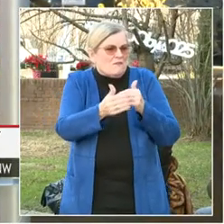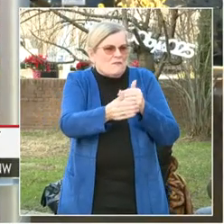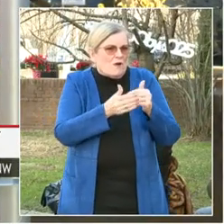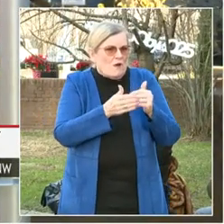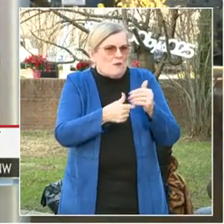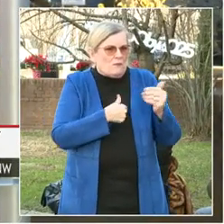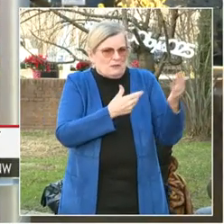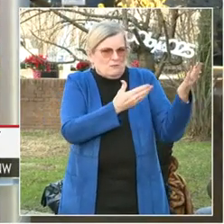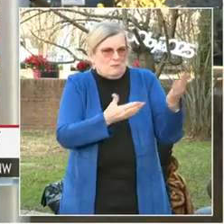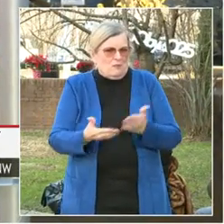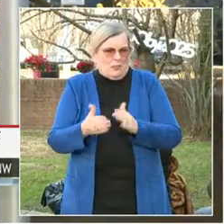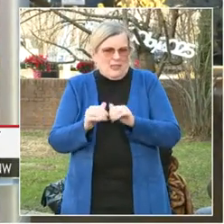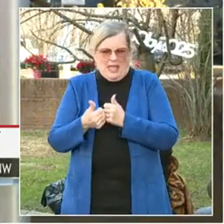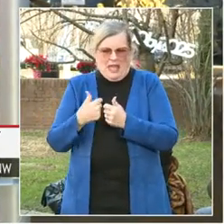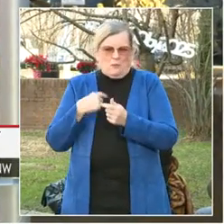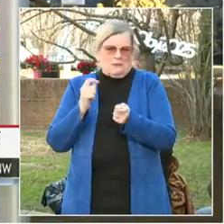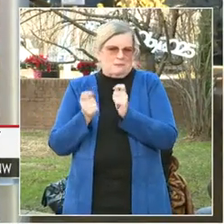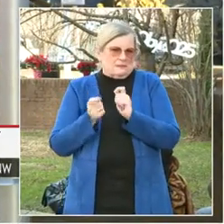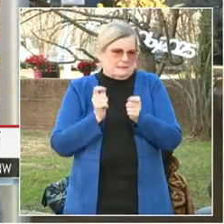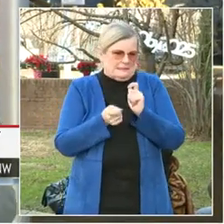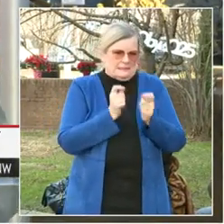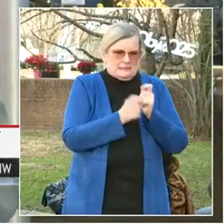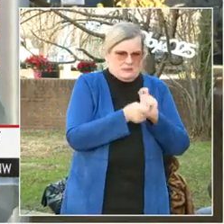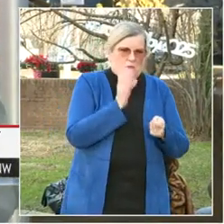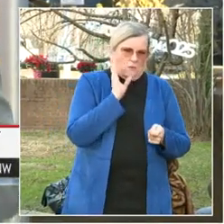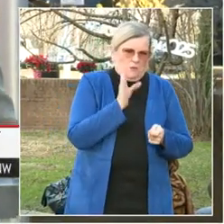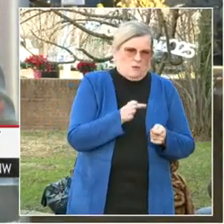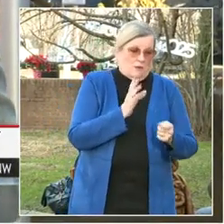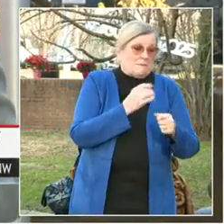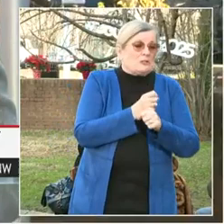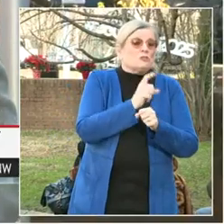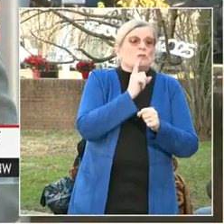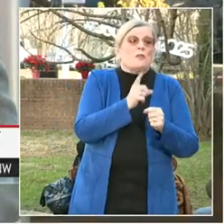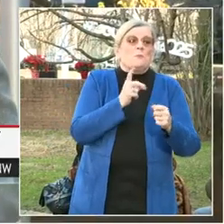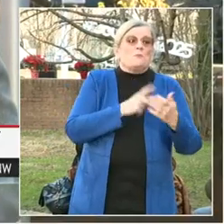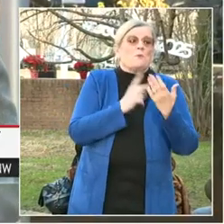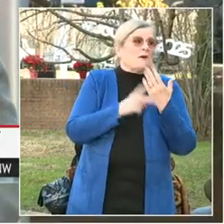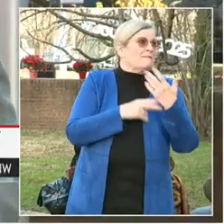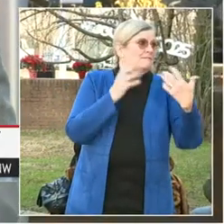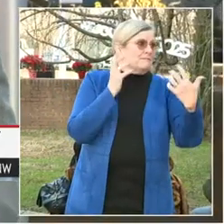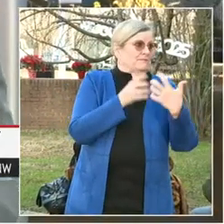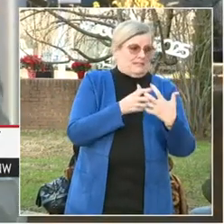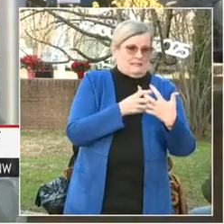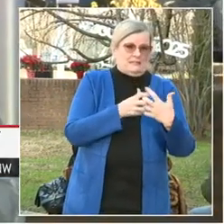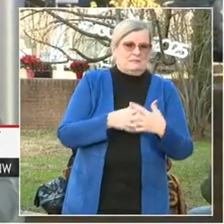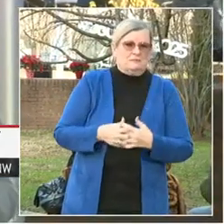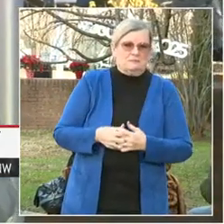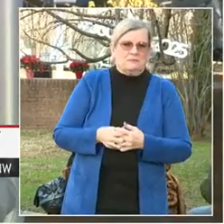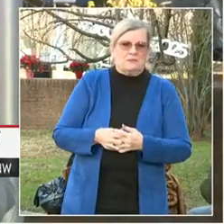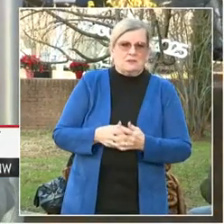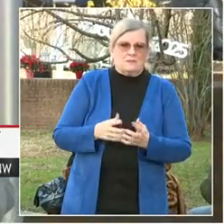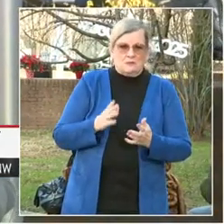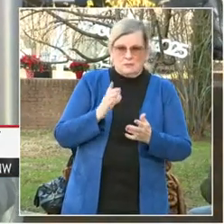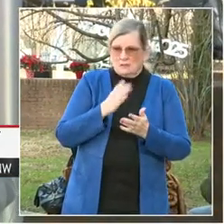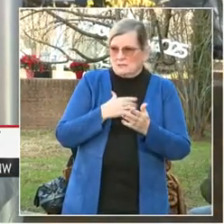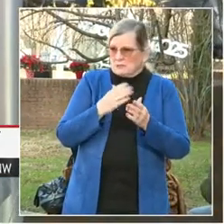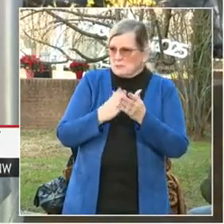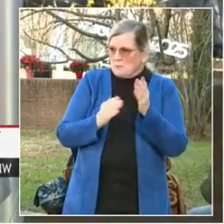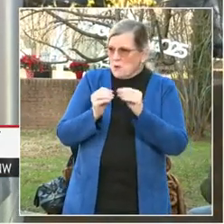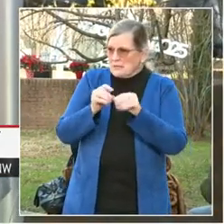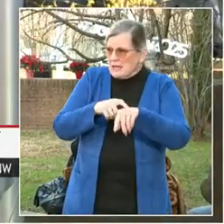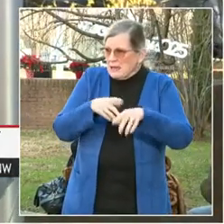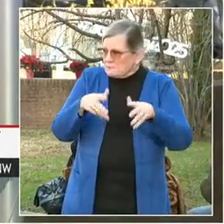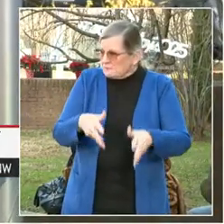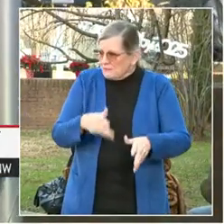moving forward. Okay, what if I take 3 more? I'll stick around for a couple more questions. One here, Samantha.